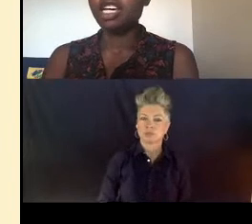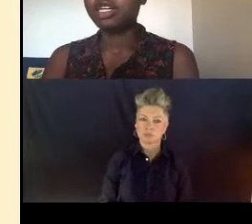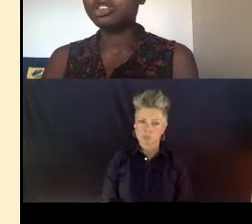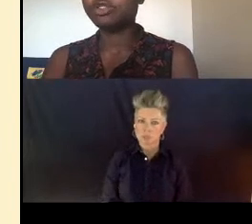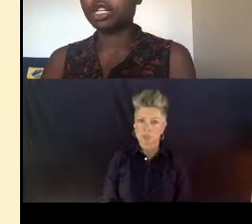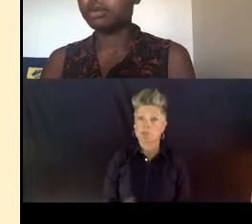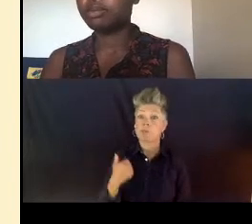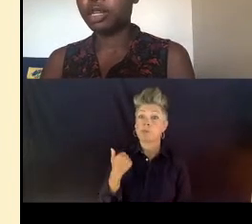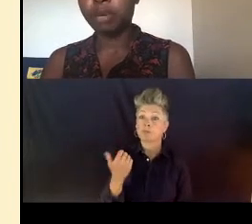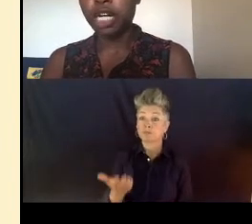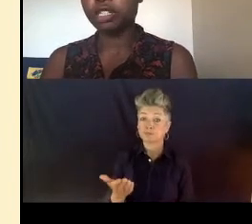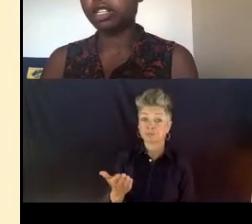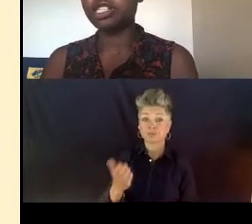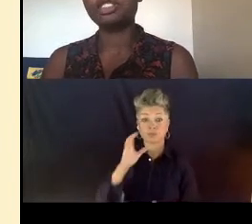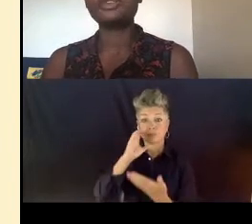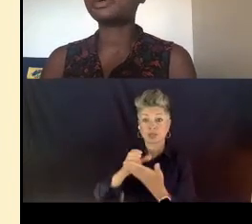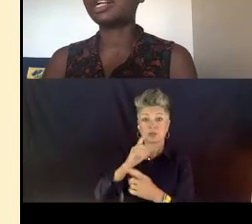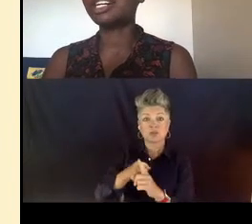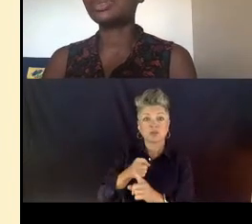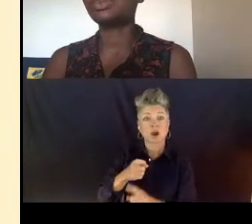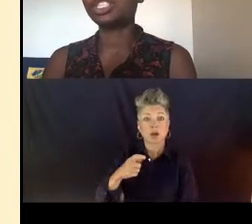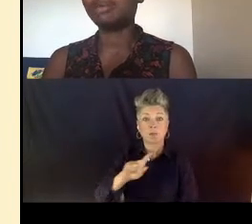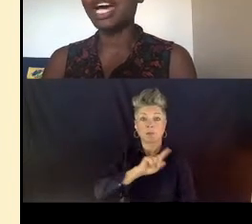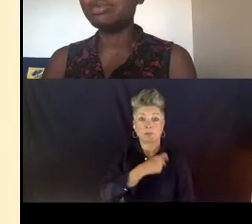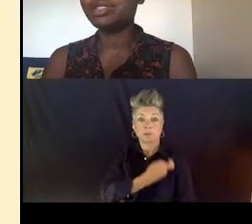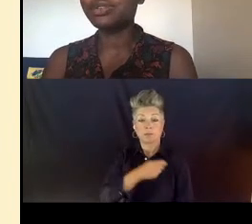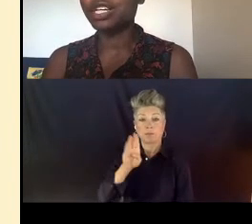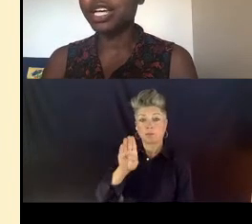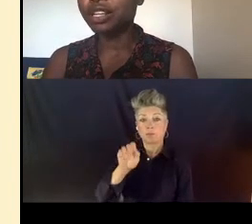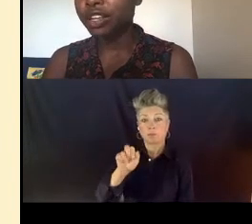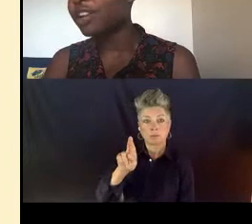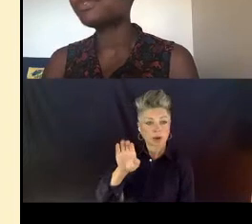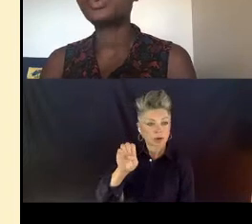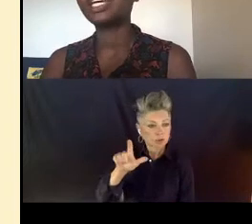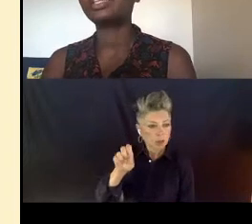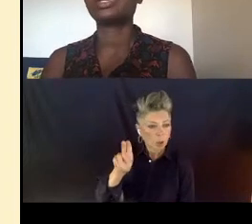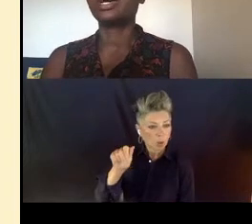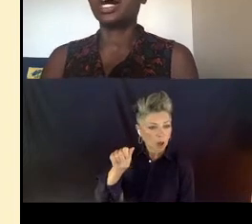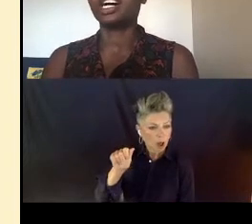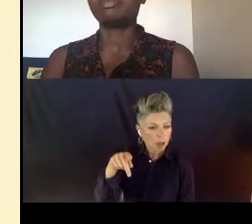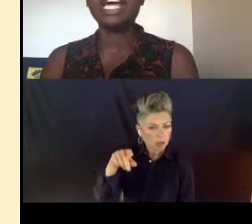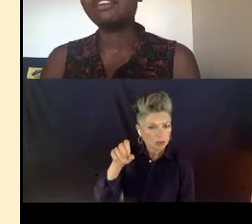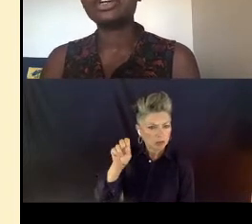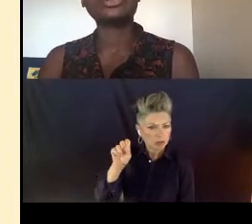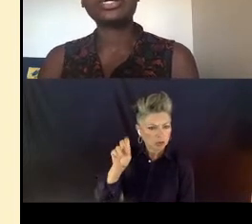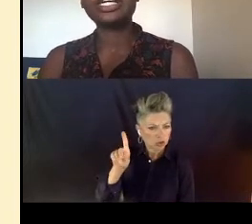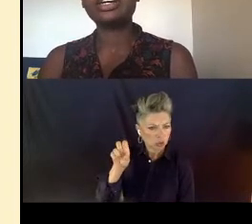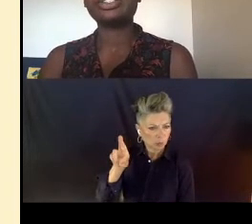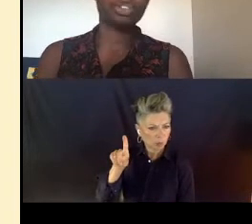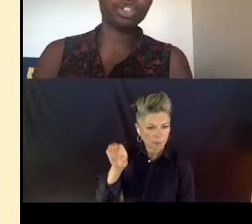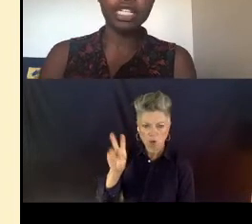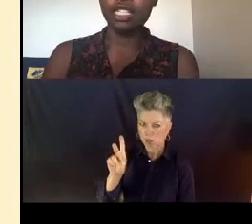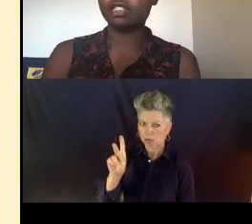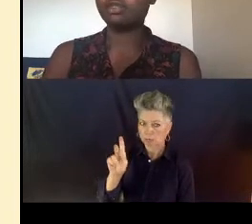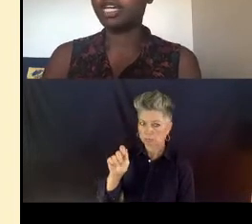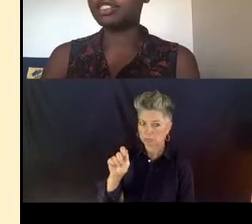an image from the Barcelona Superblocks, which I'm absolutely in love with. They have a grid